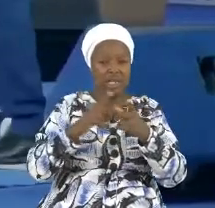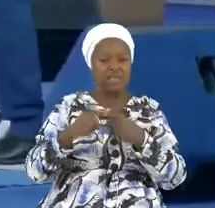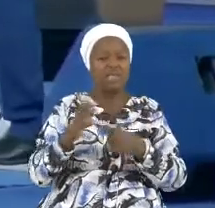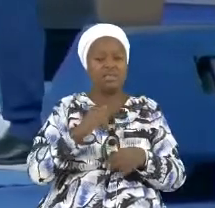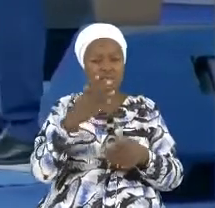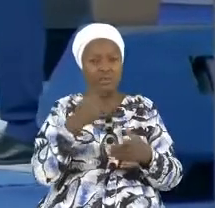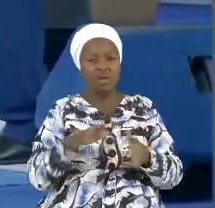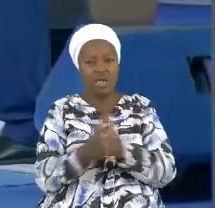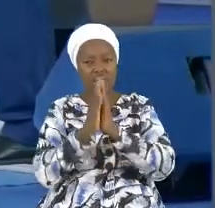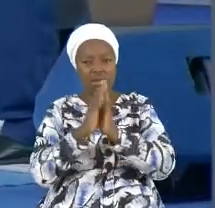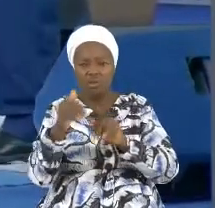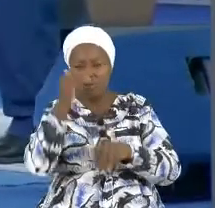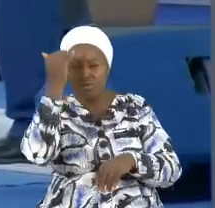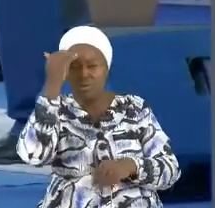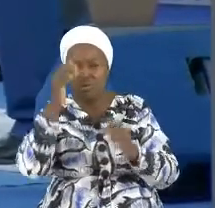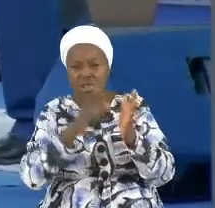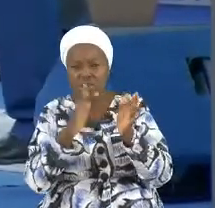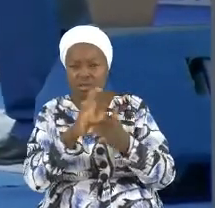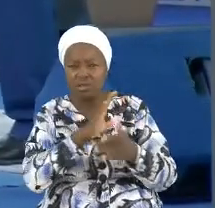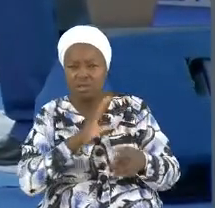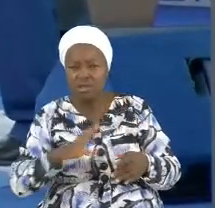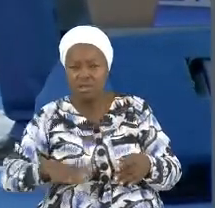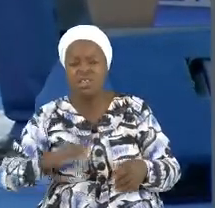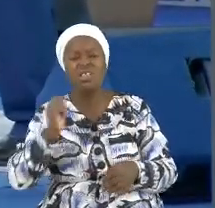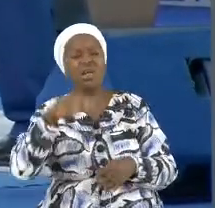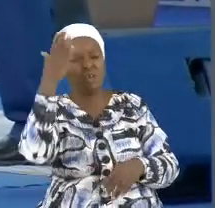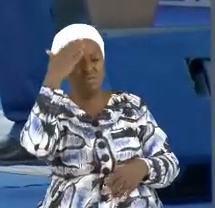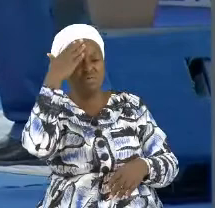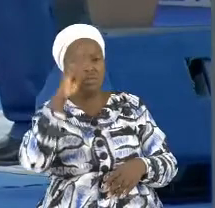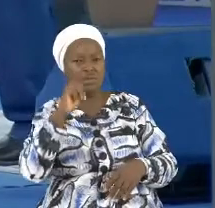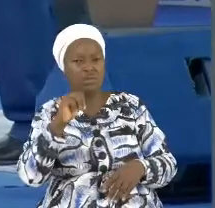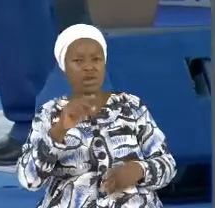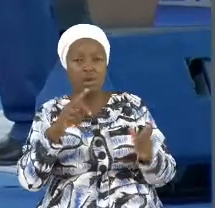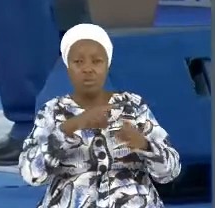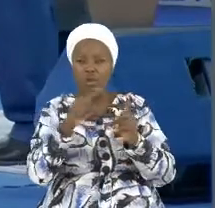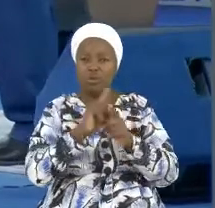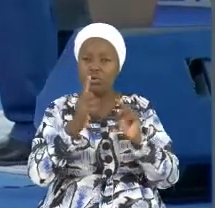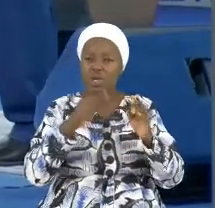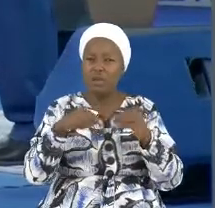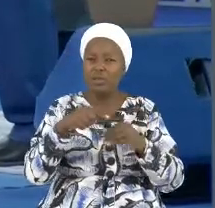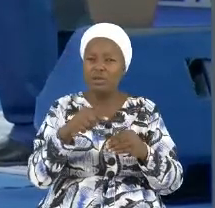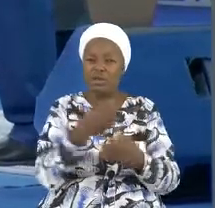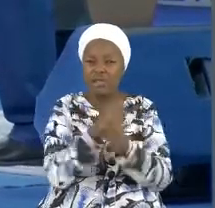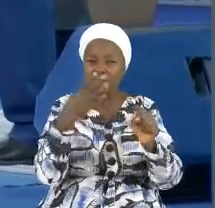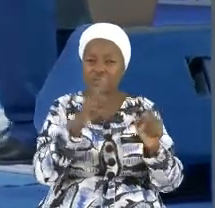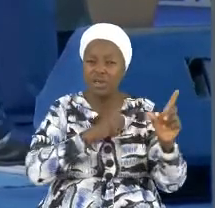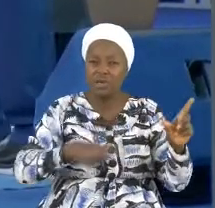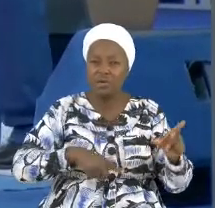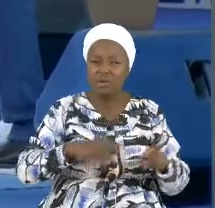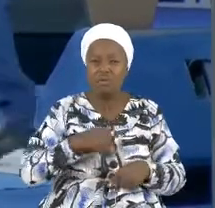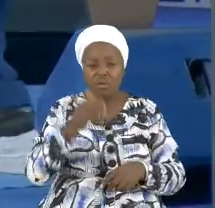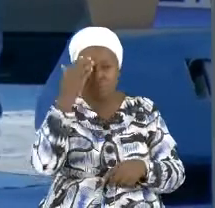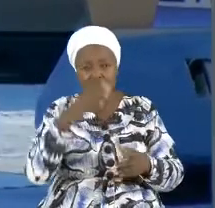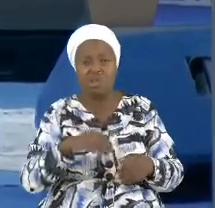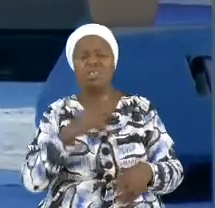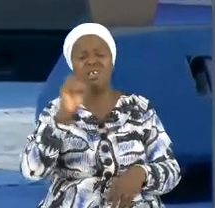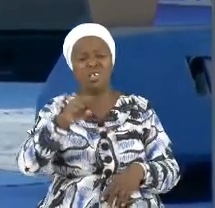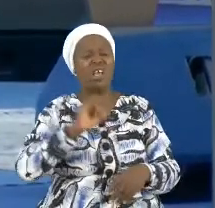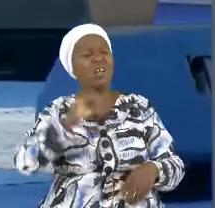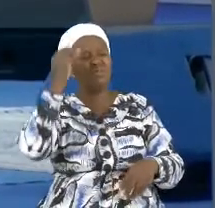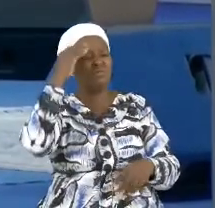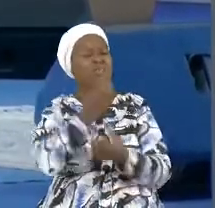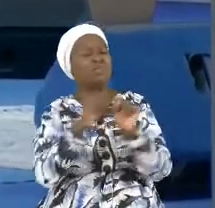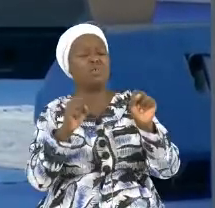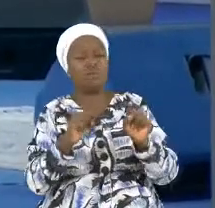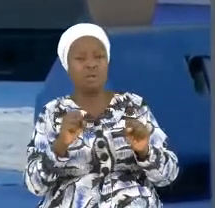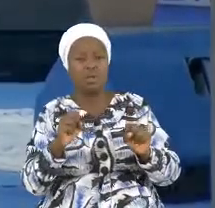the salvation of the Lord, I know that mentally. When you mention, if we